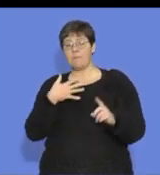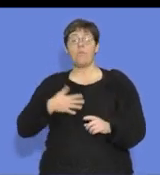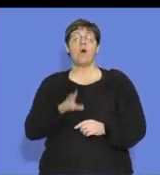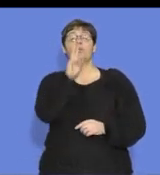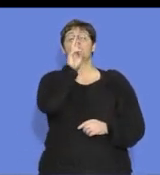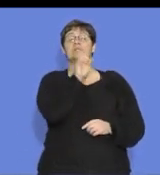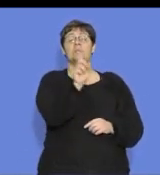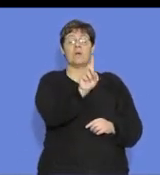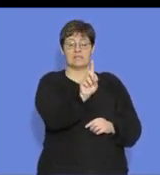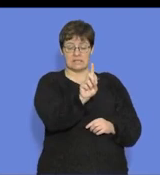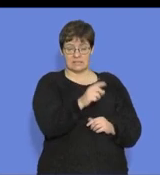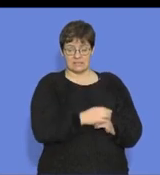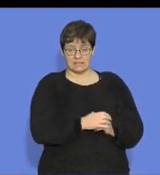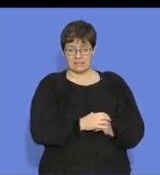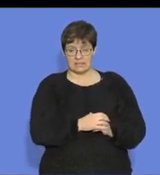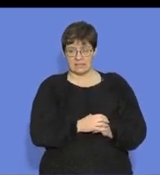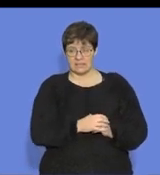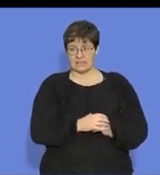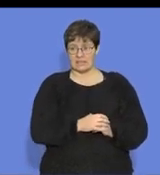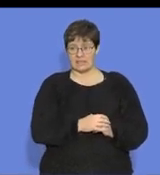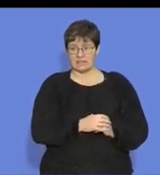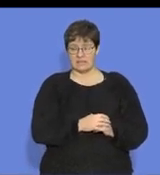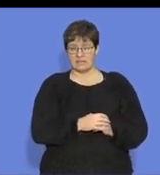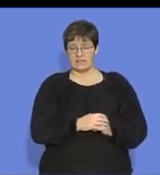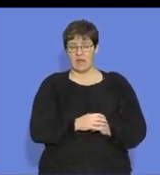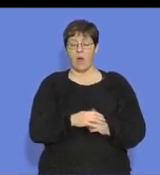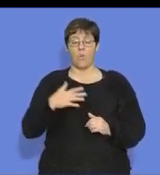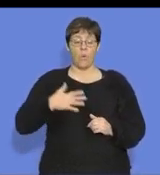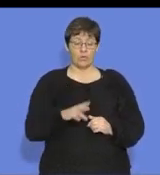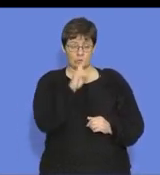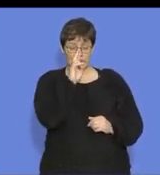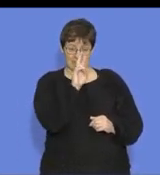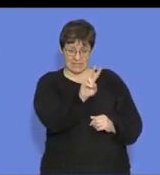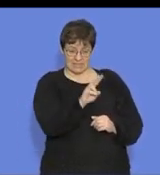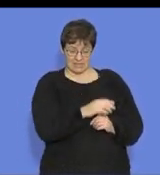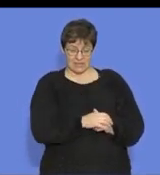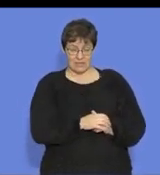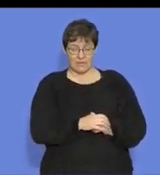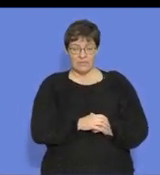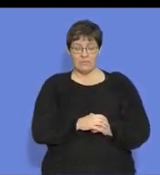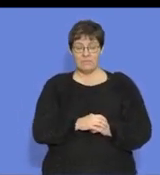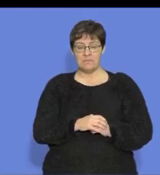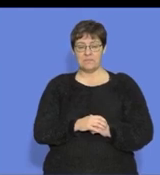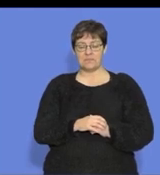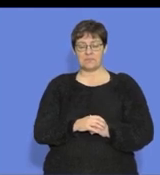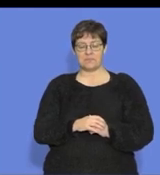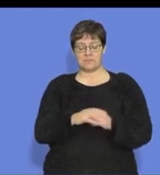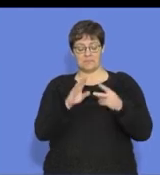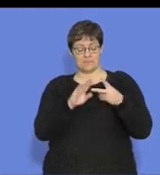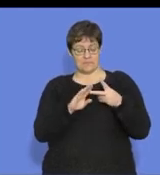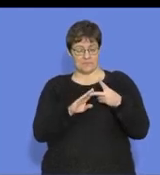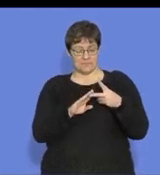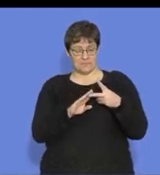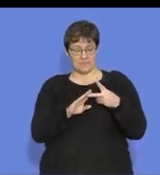That is your first word, your investigation word. Okay, then your second one